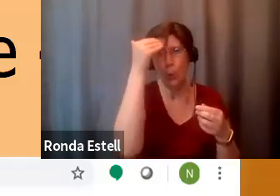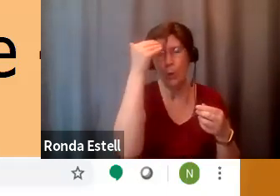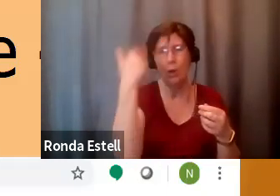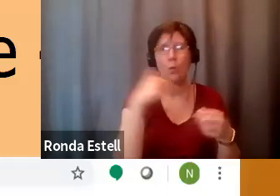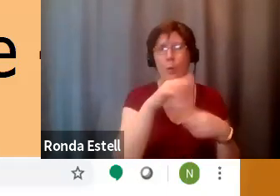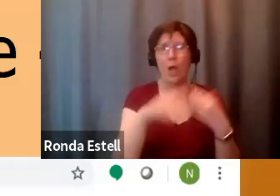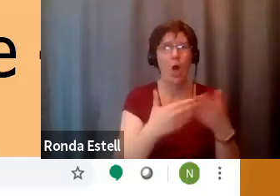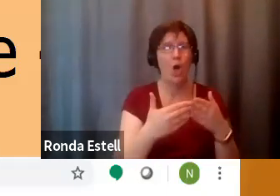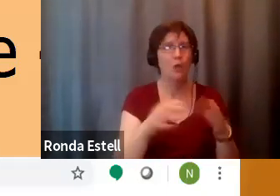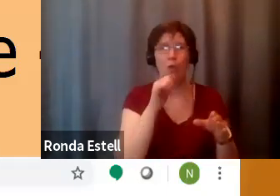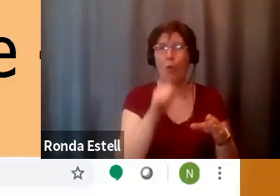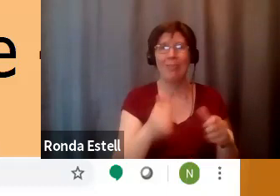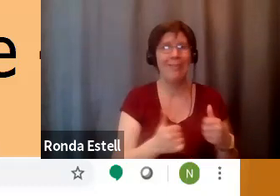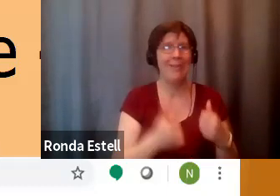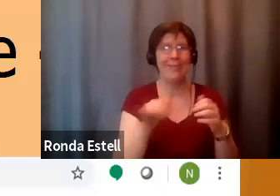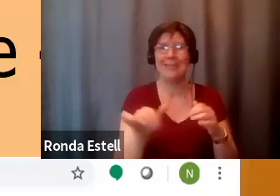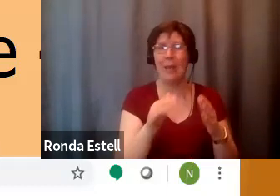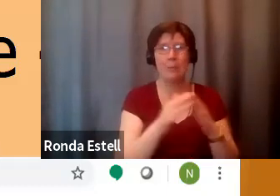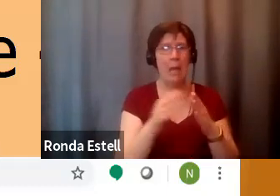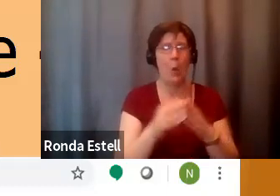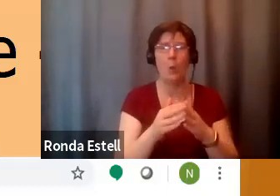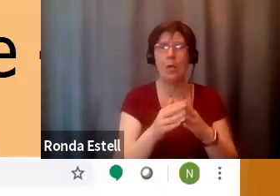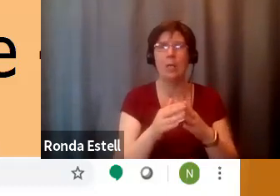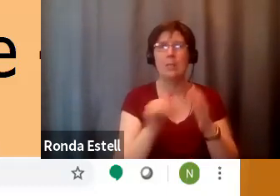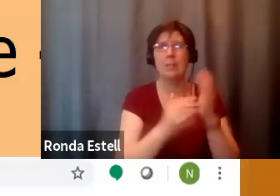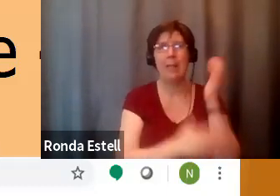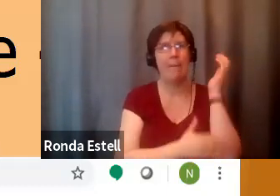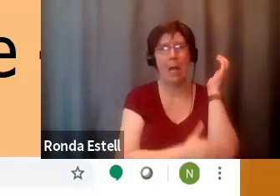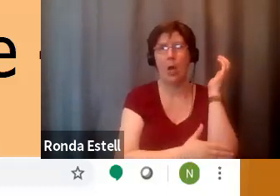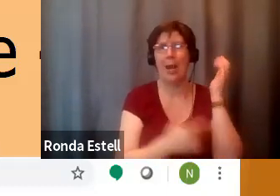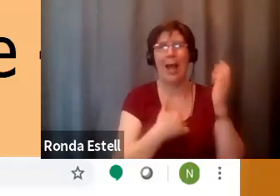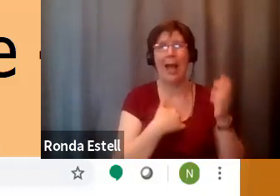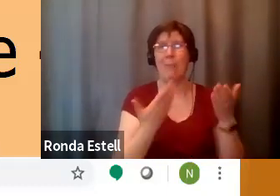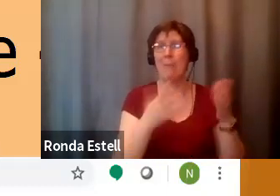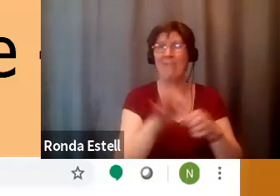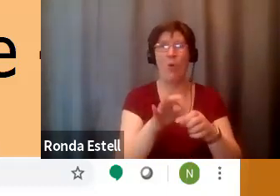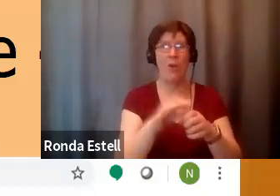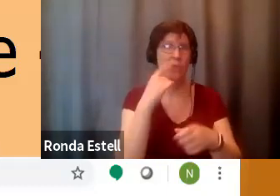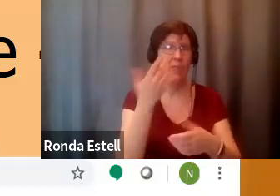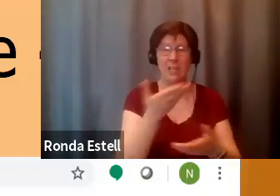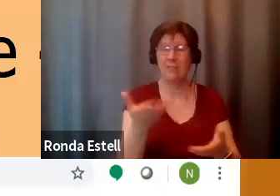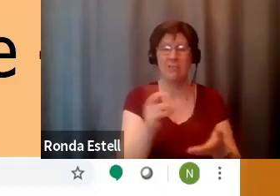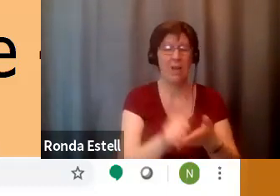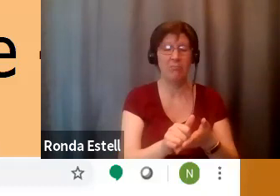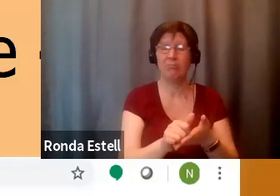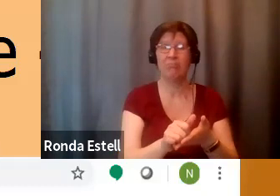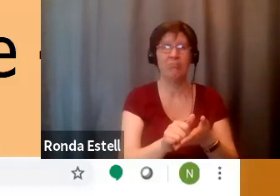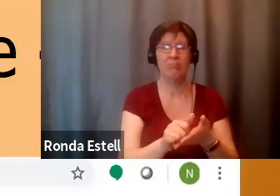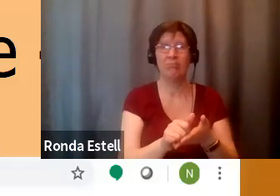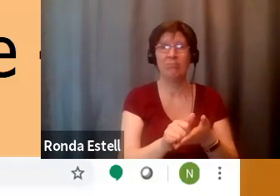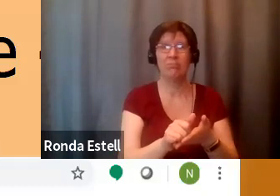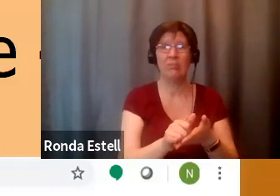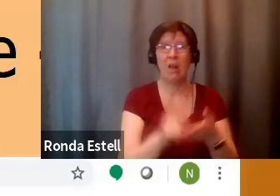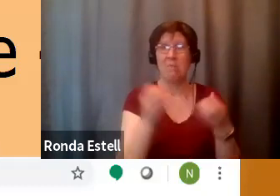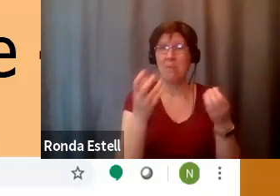don't live in the same town and in the same county. I might be voting for things that